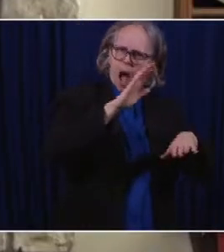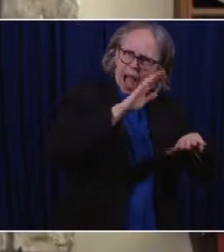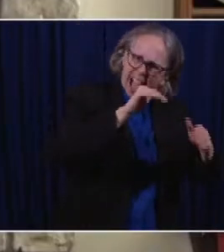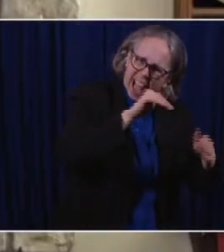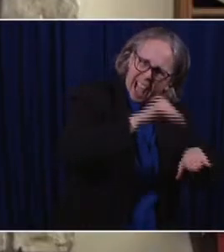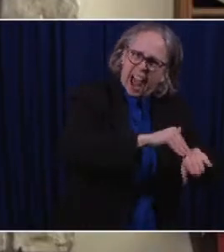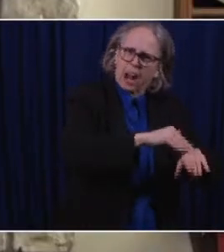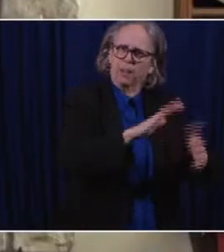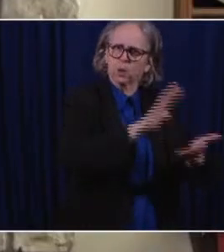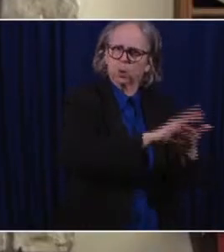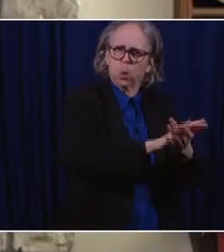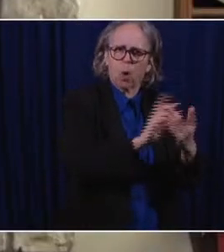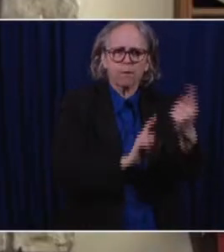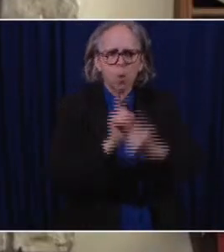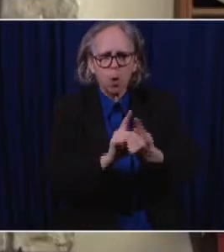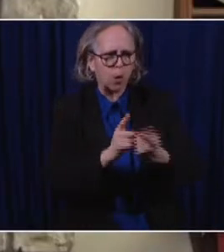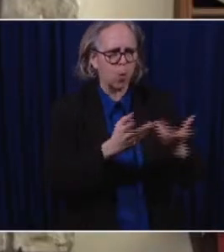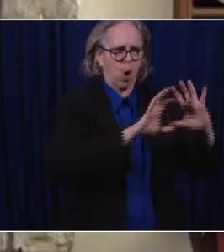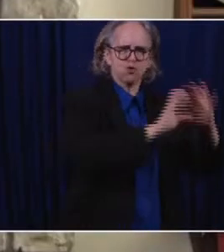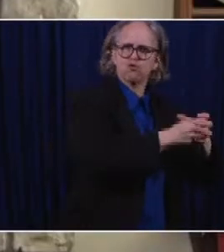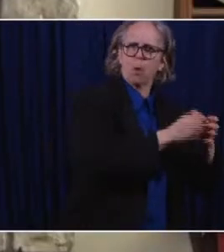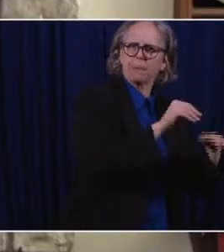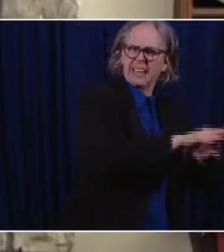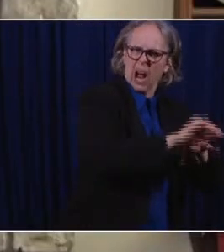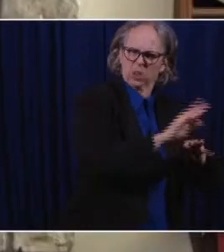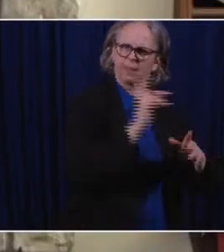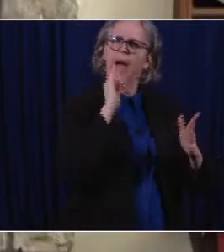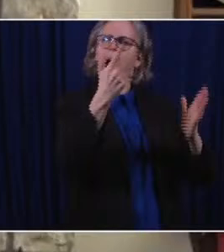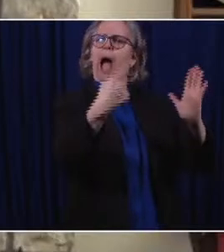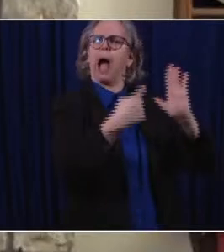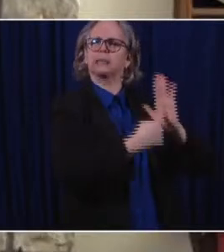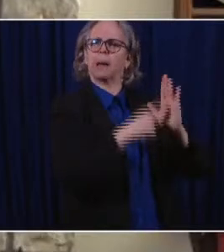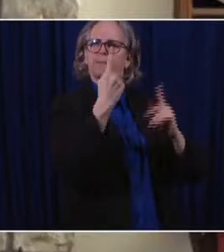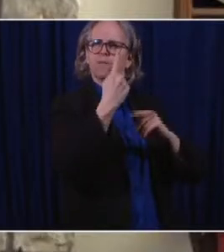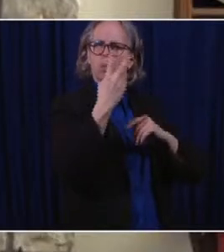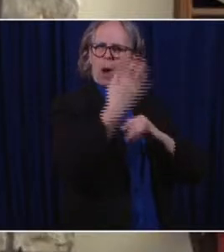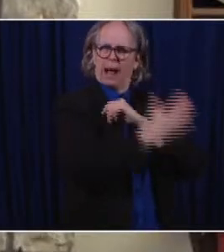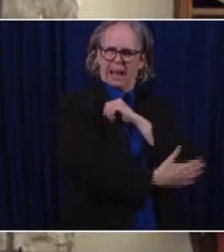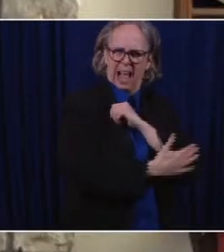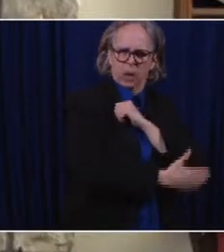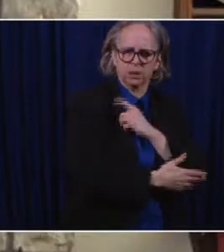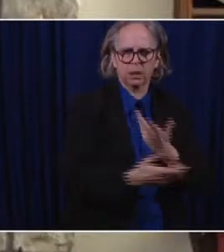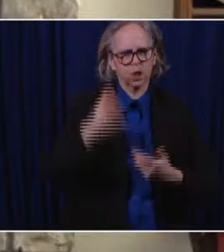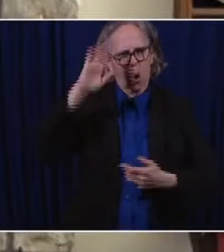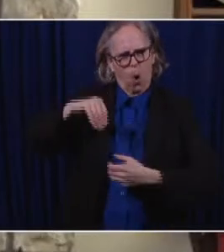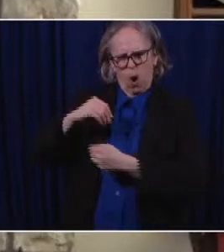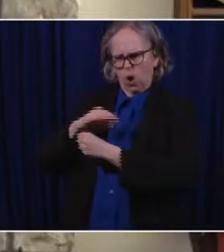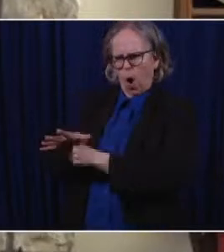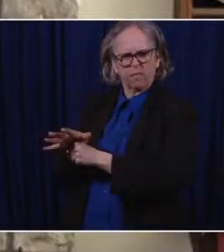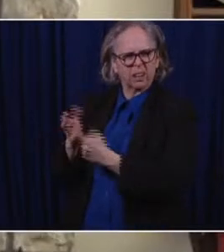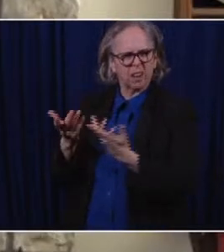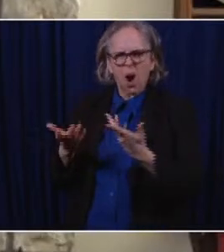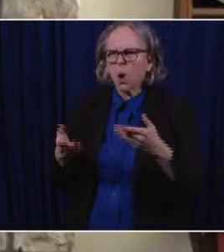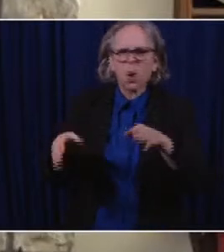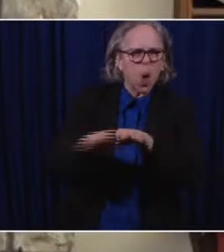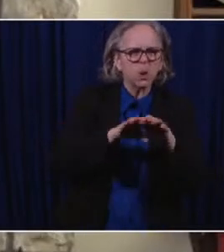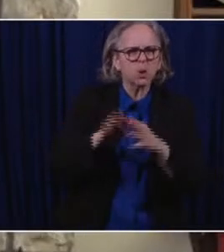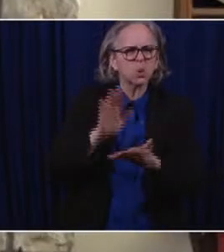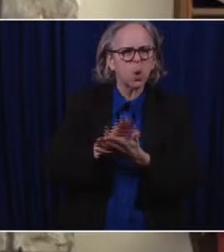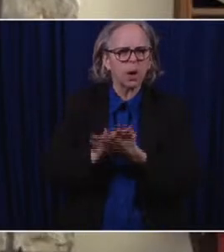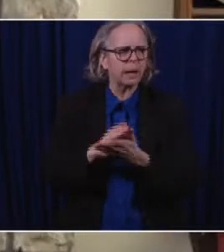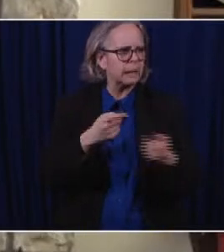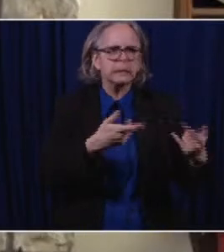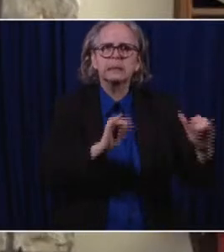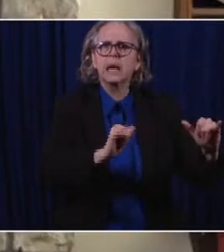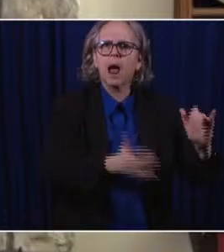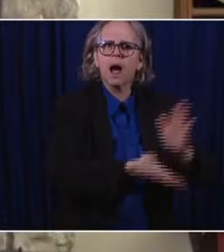year, counselors continued to meet with students to address their mental health and their behavioral needs. Columbus